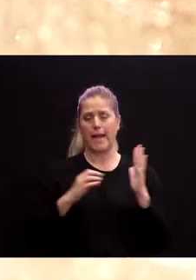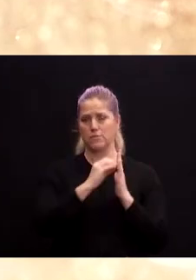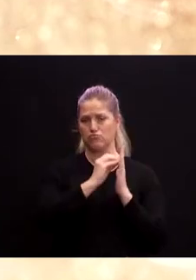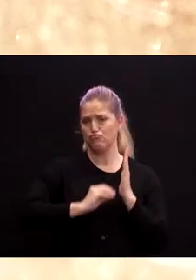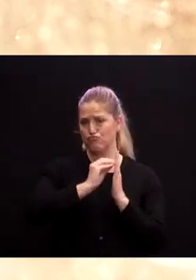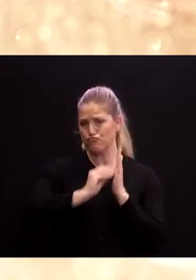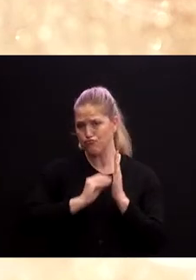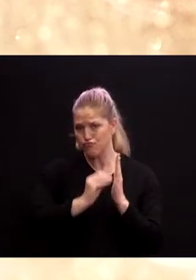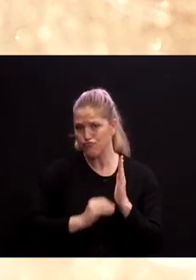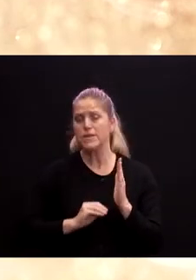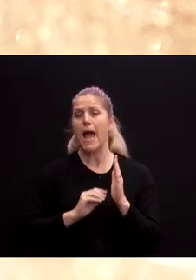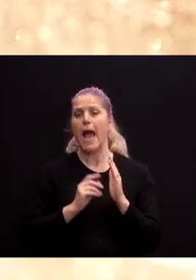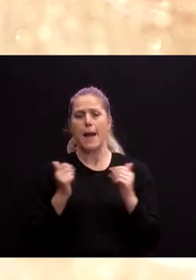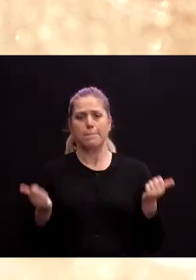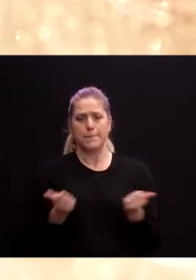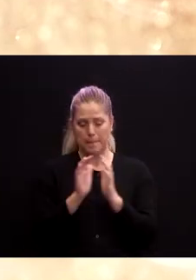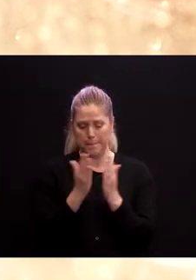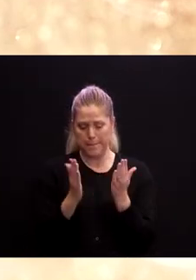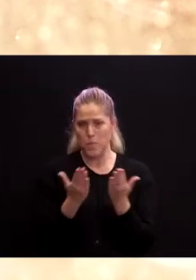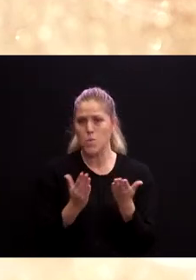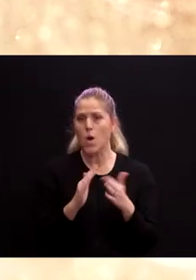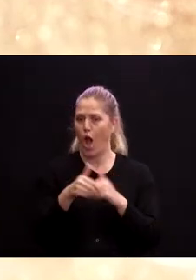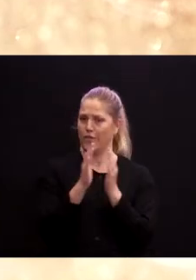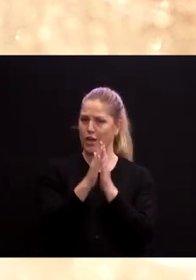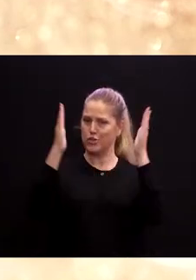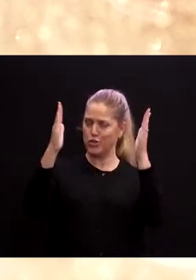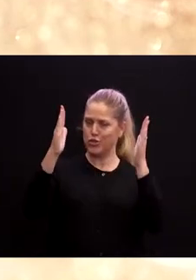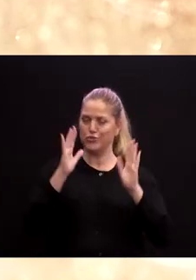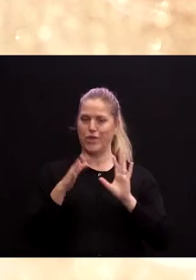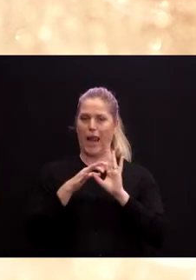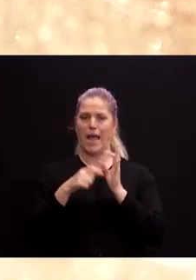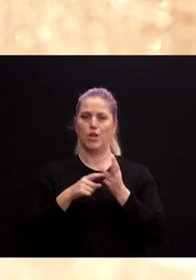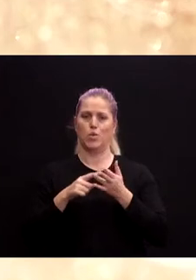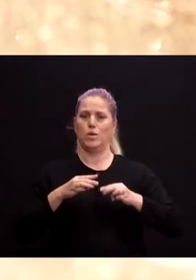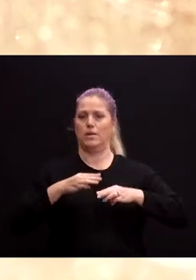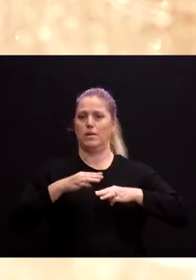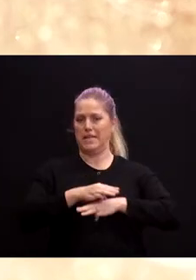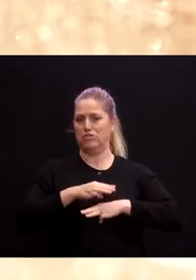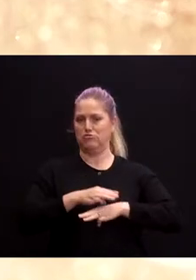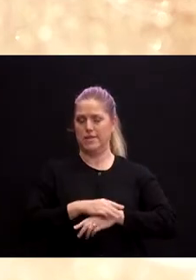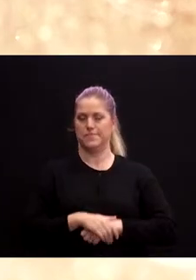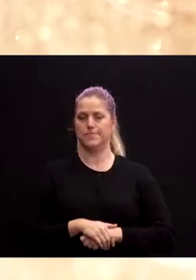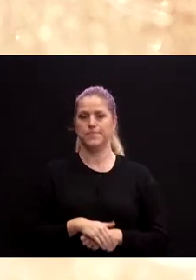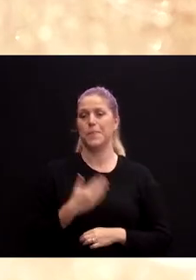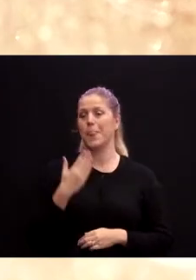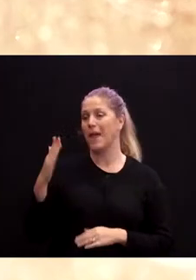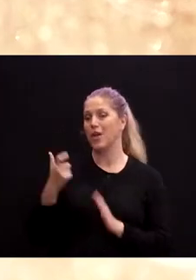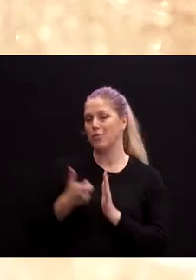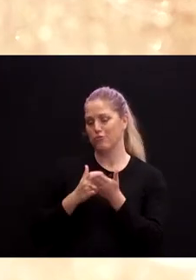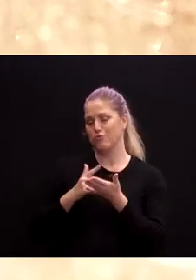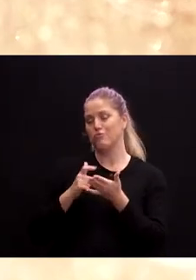the church and its ministry that you'll find in your assembly documents. Thank you, Richard.